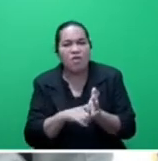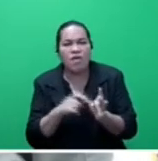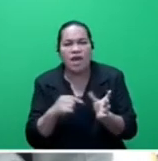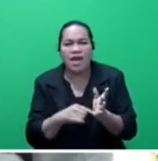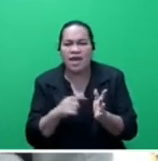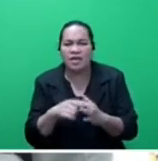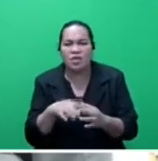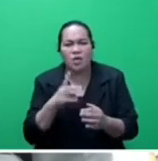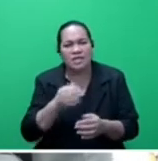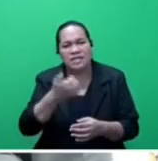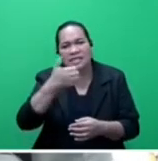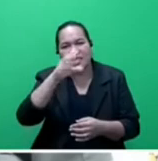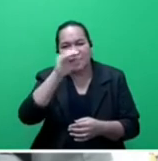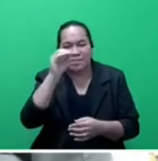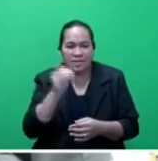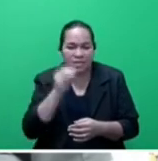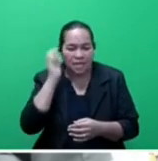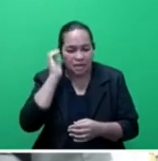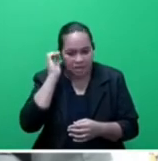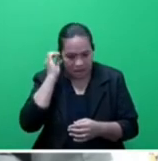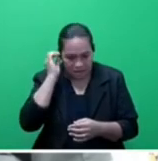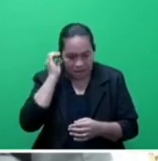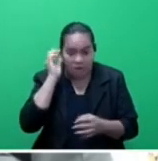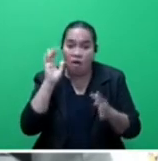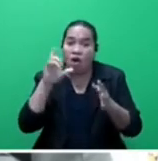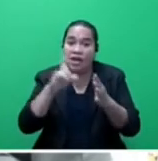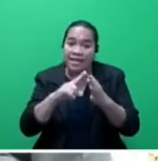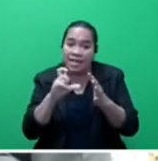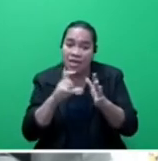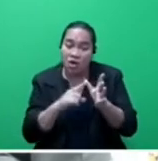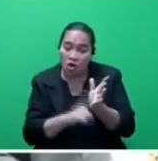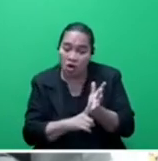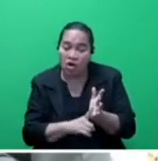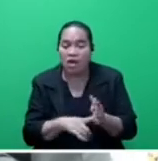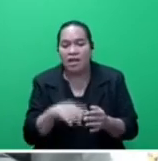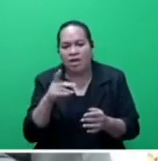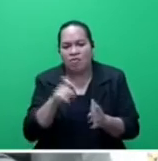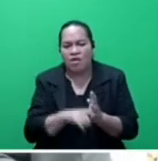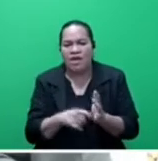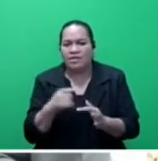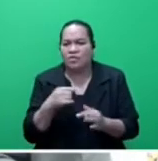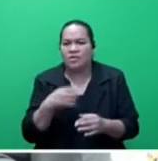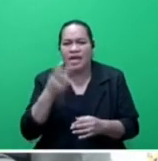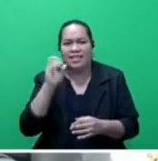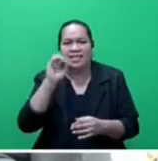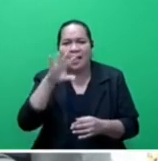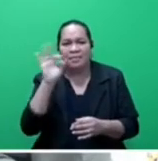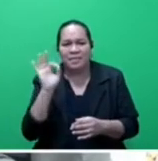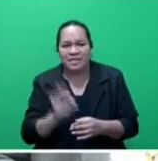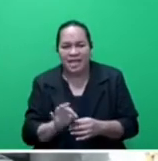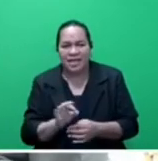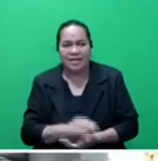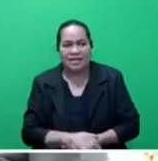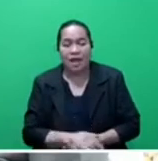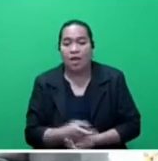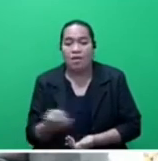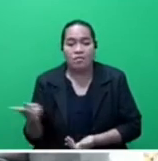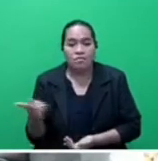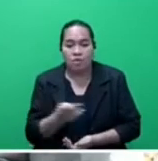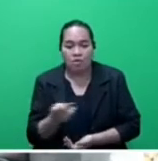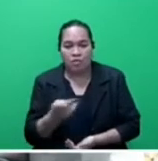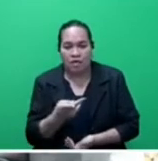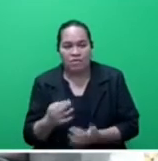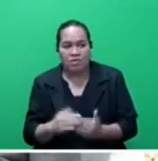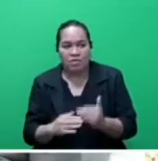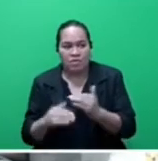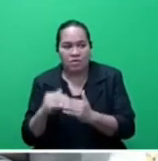earnings. On equal, the rate was 10% on gross earnings. Both have been repealed.